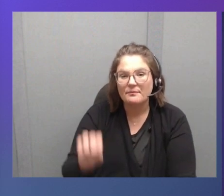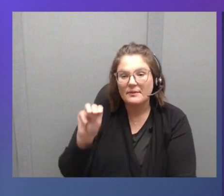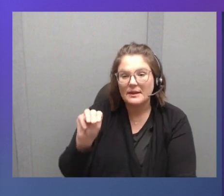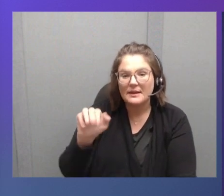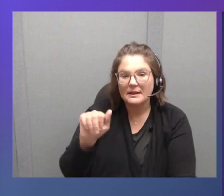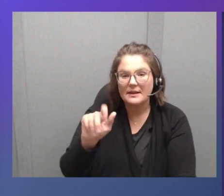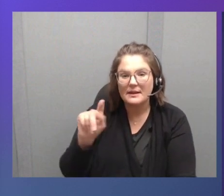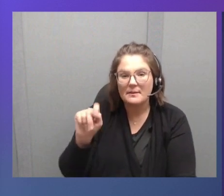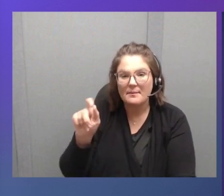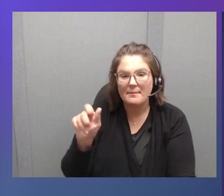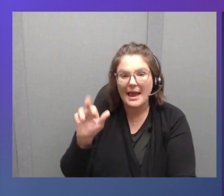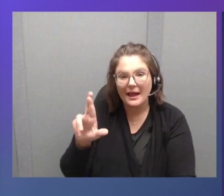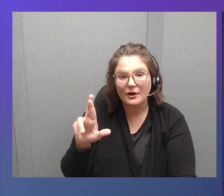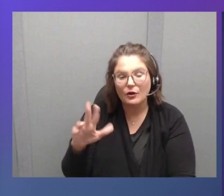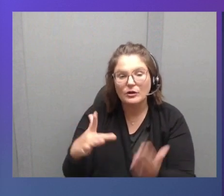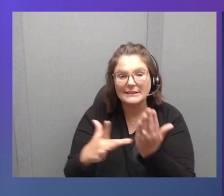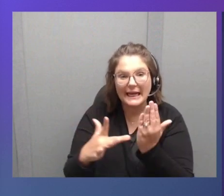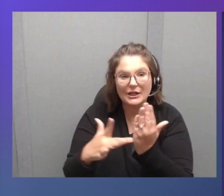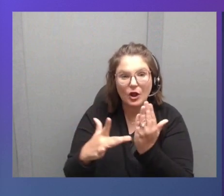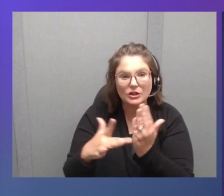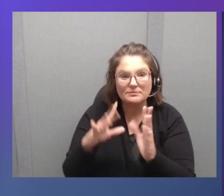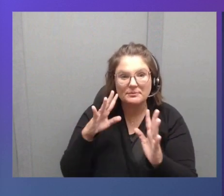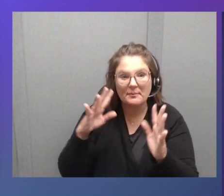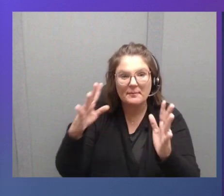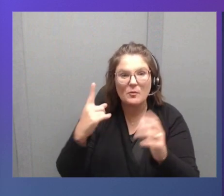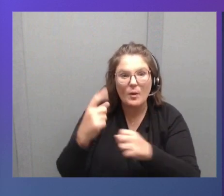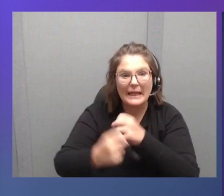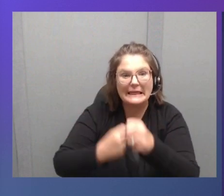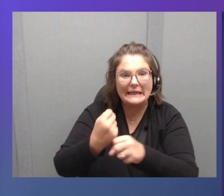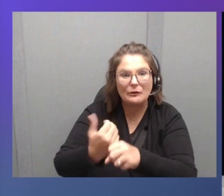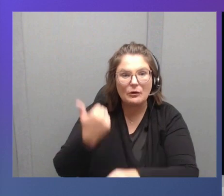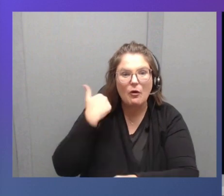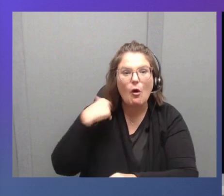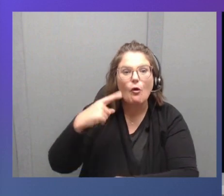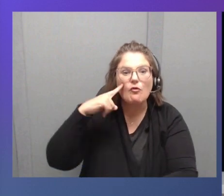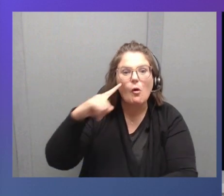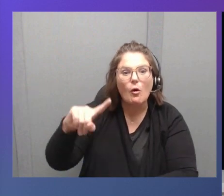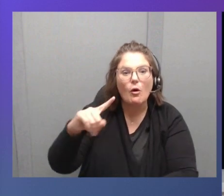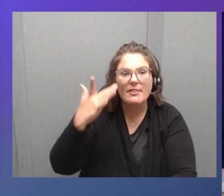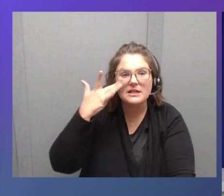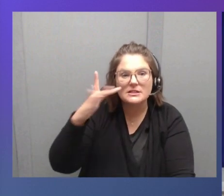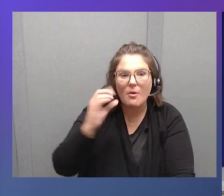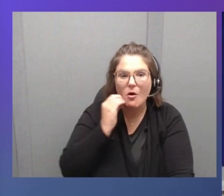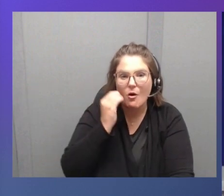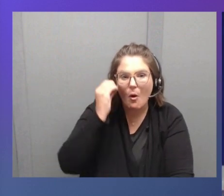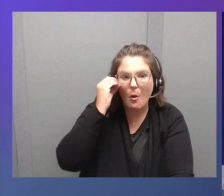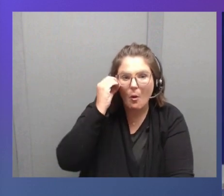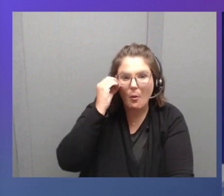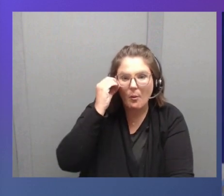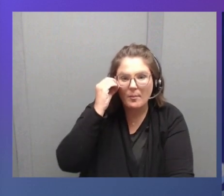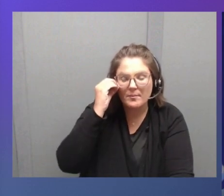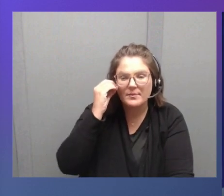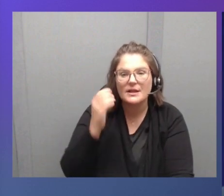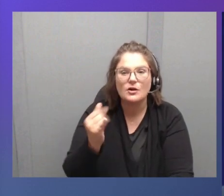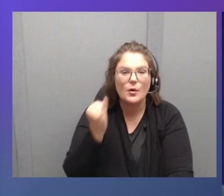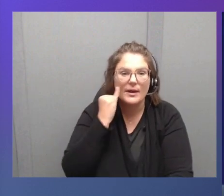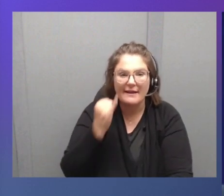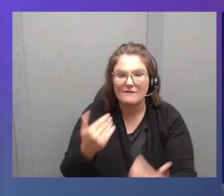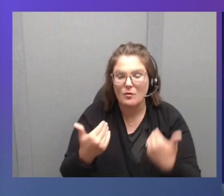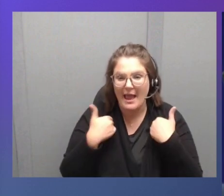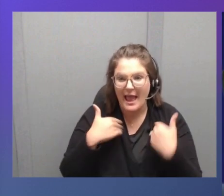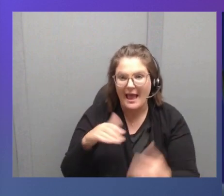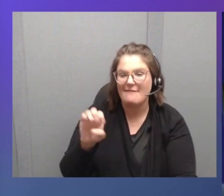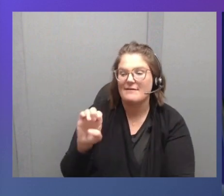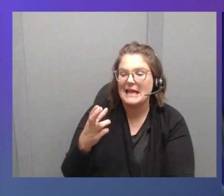technology that was standardized about a year ago for the smart home. So I put that in the back here. So the idea here is if you have an ecosystem with